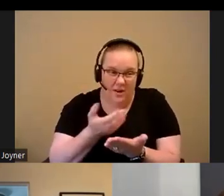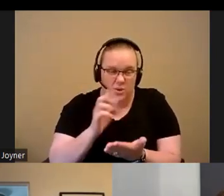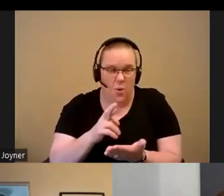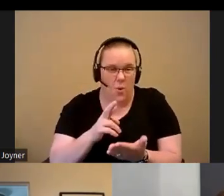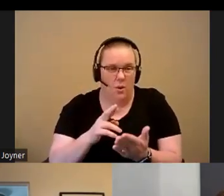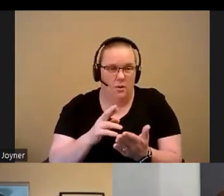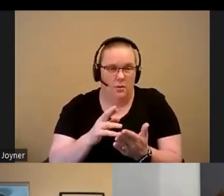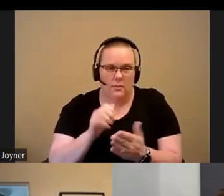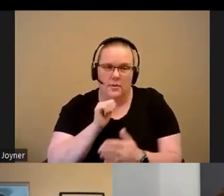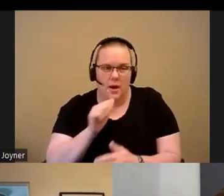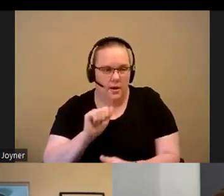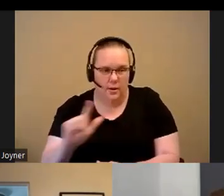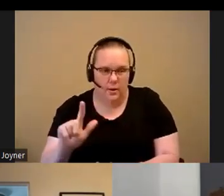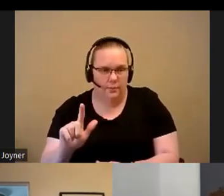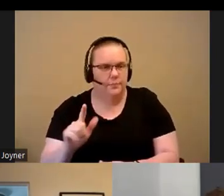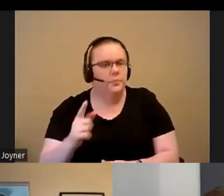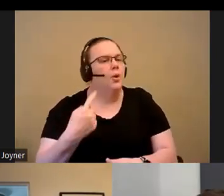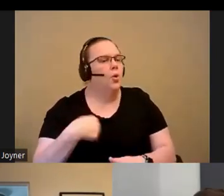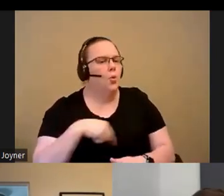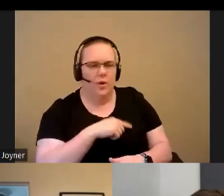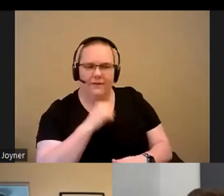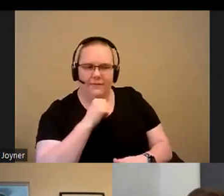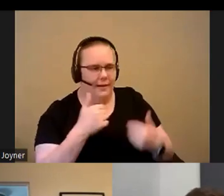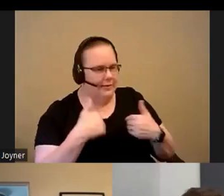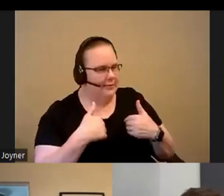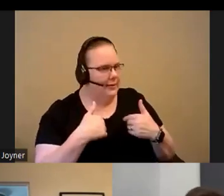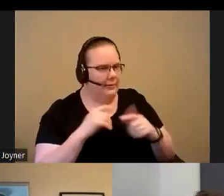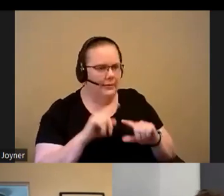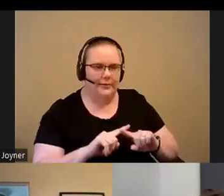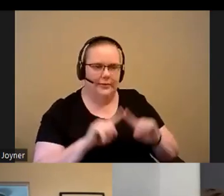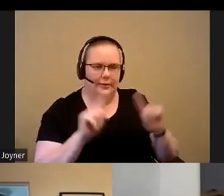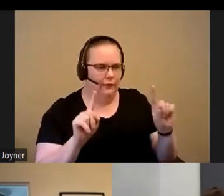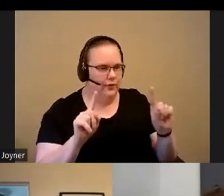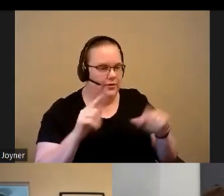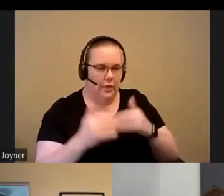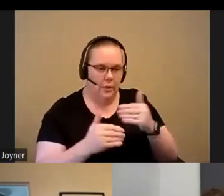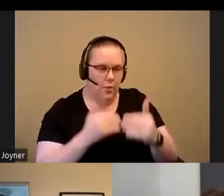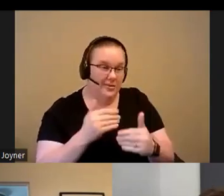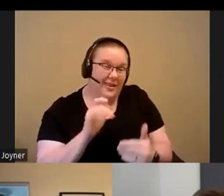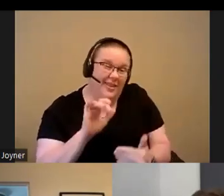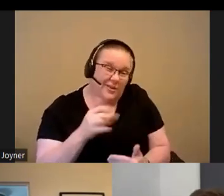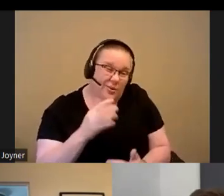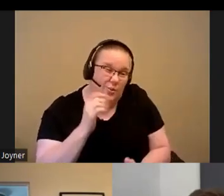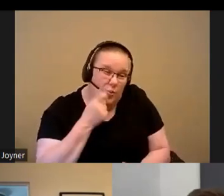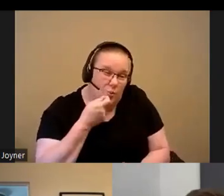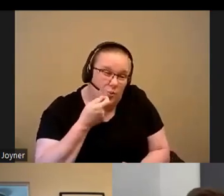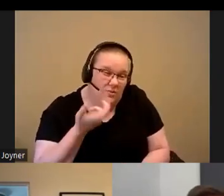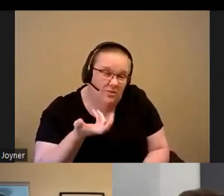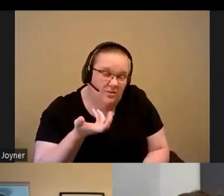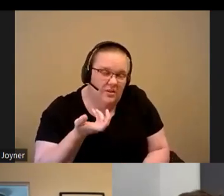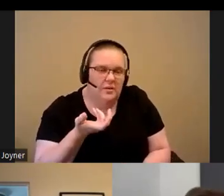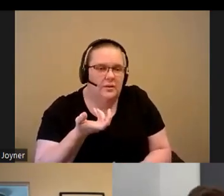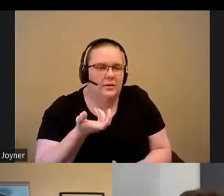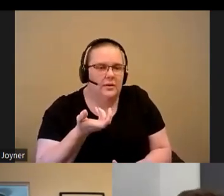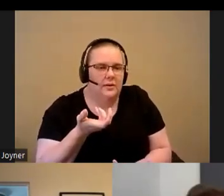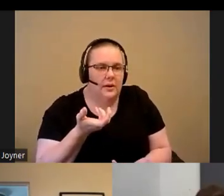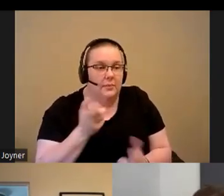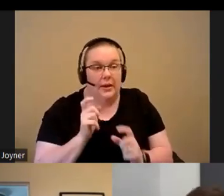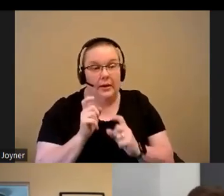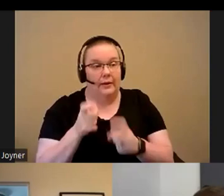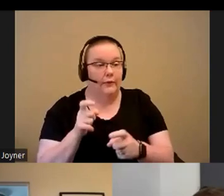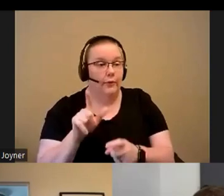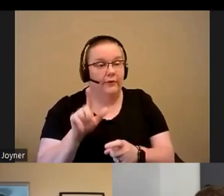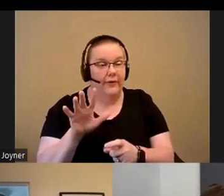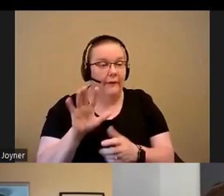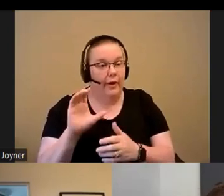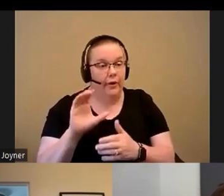haven't seen any statistically significant difference in the processing, which is sort of cool. You kind of don't want it to be like, I give me $2,500 and I got a